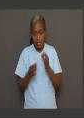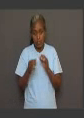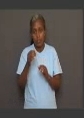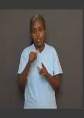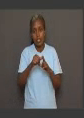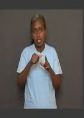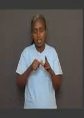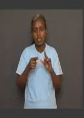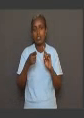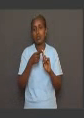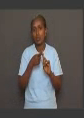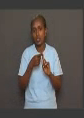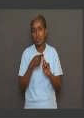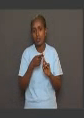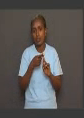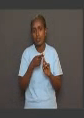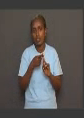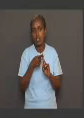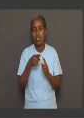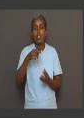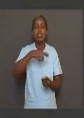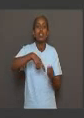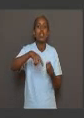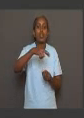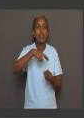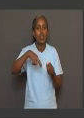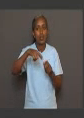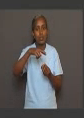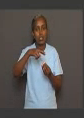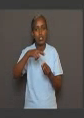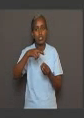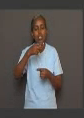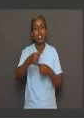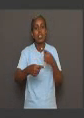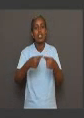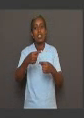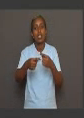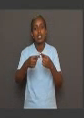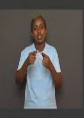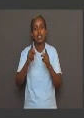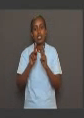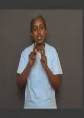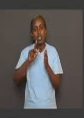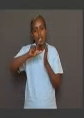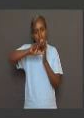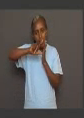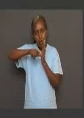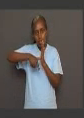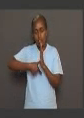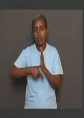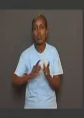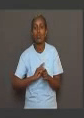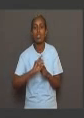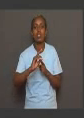is positive, the rotation runs in a counterclockwise